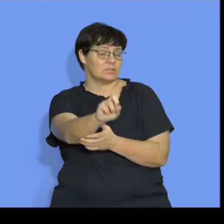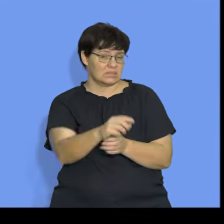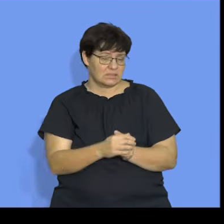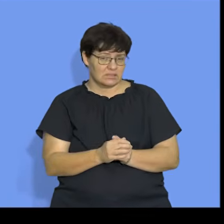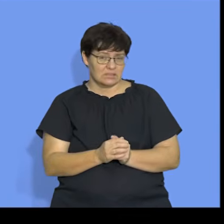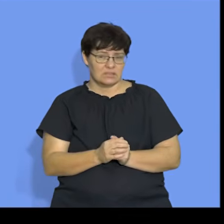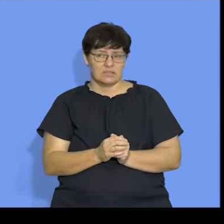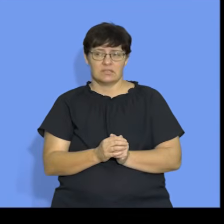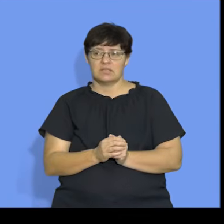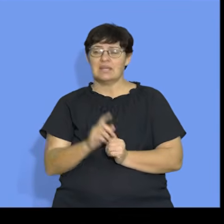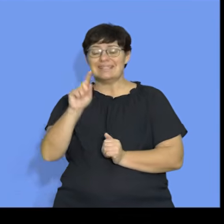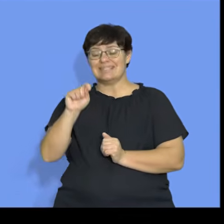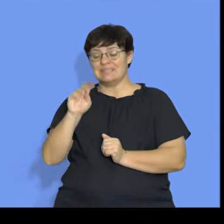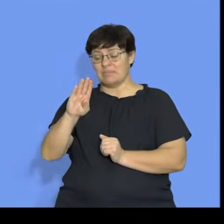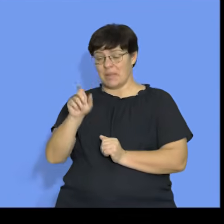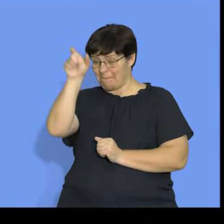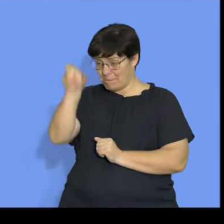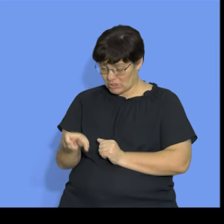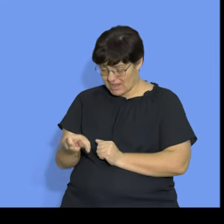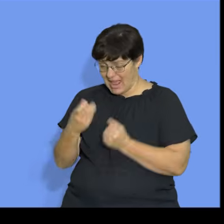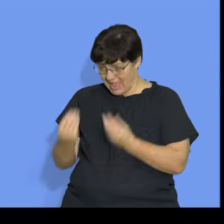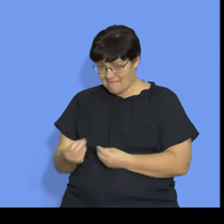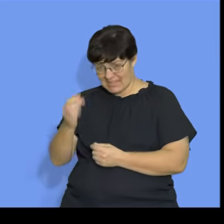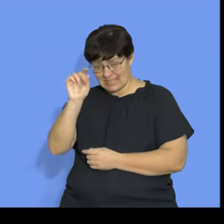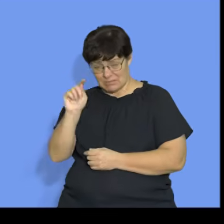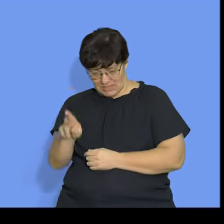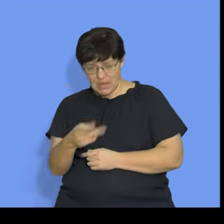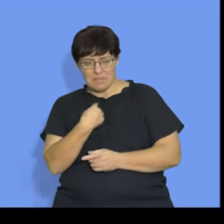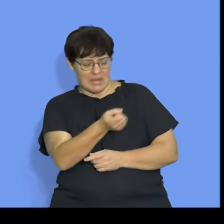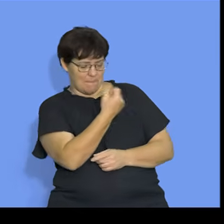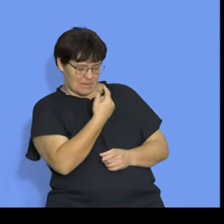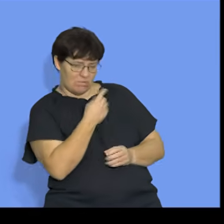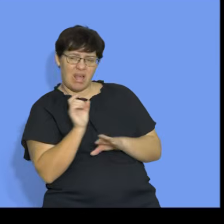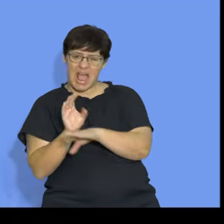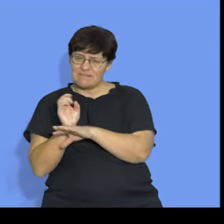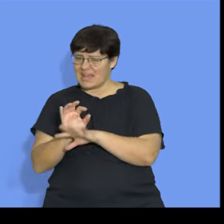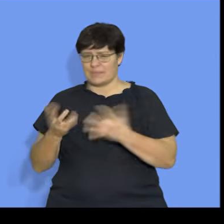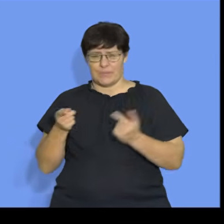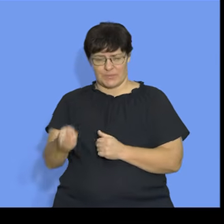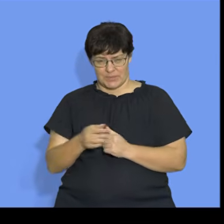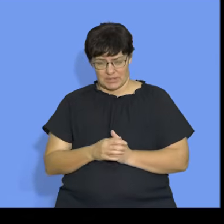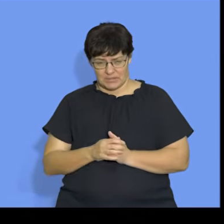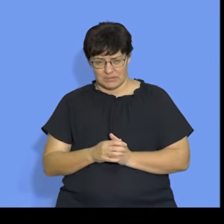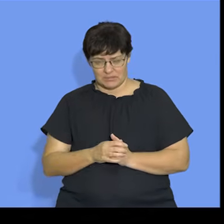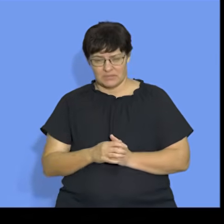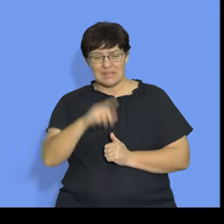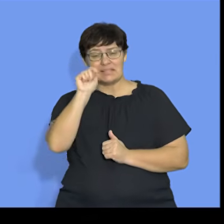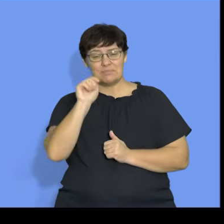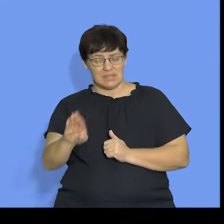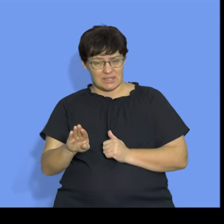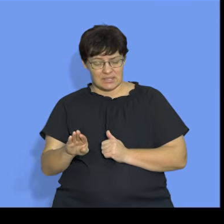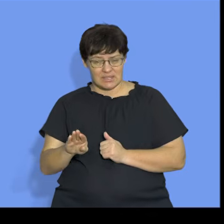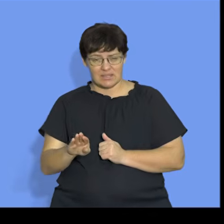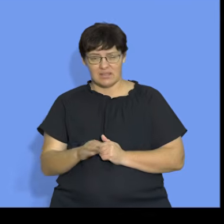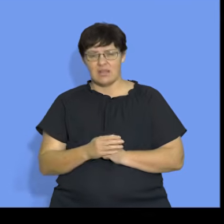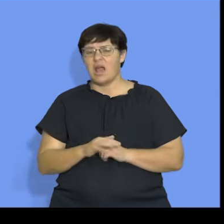you give a TB patient about taking their medication? Okay, guys, when it comes to TB, remember, all right,